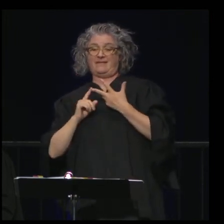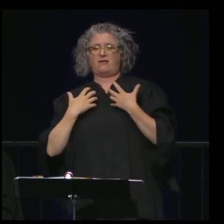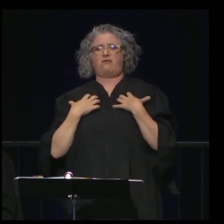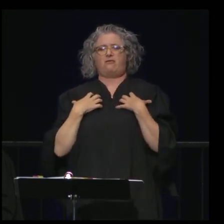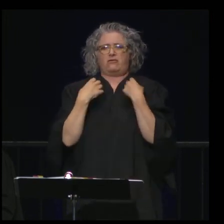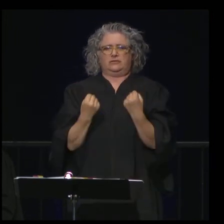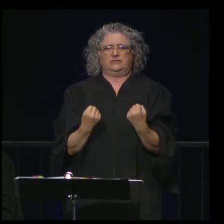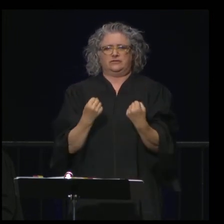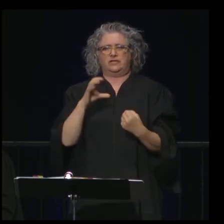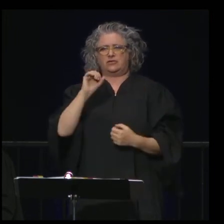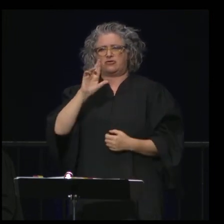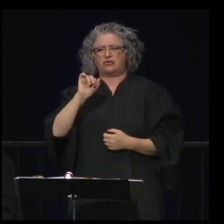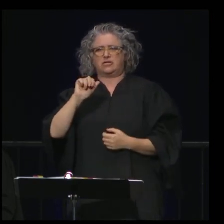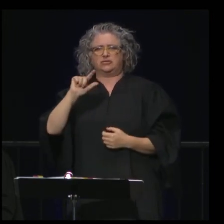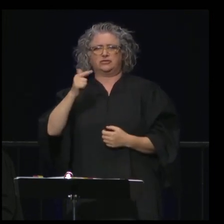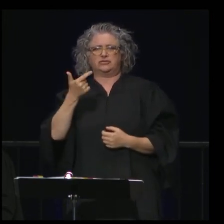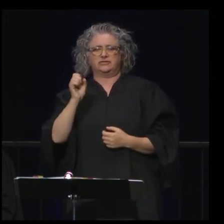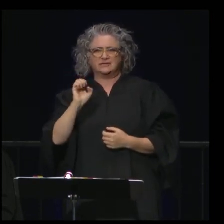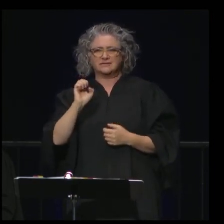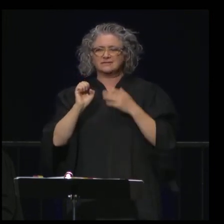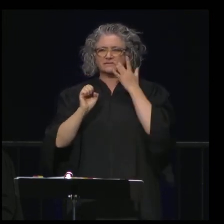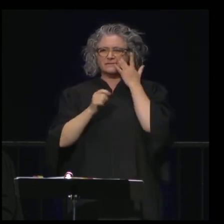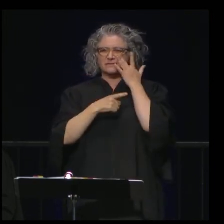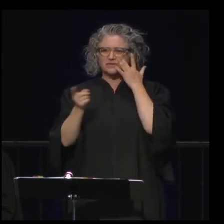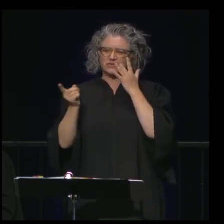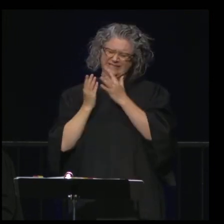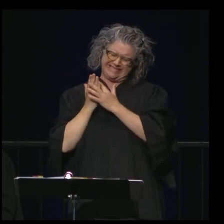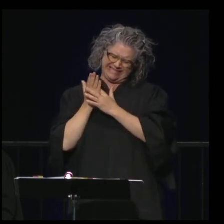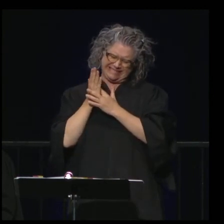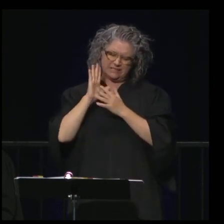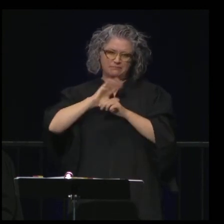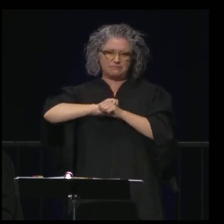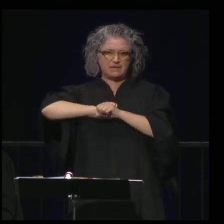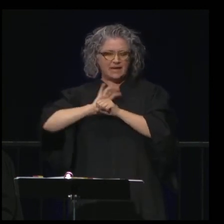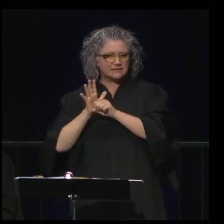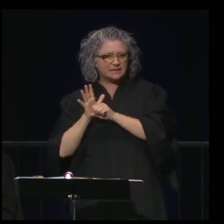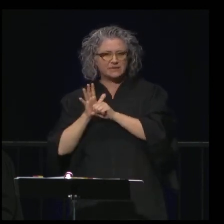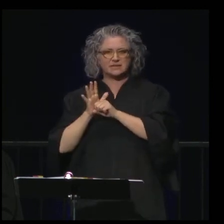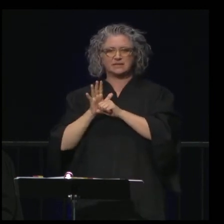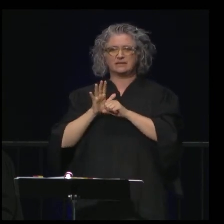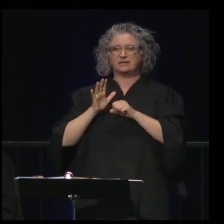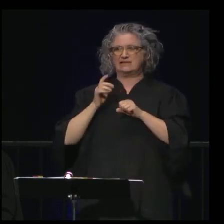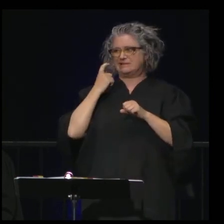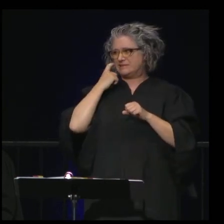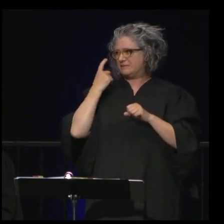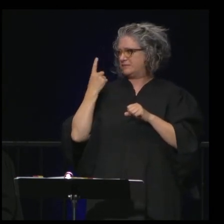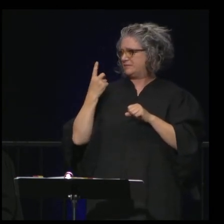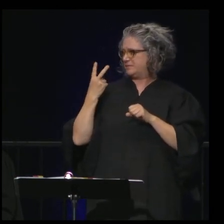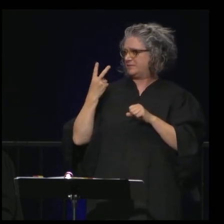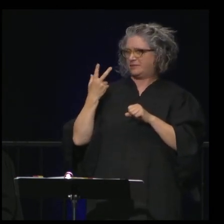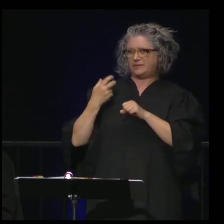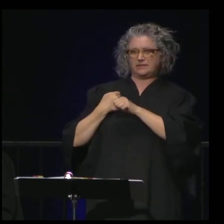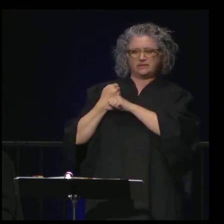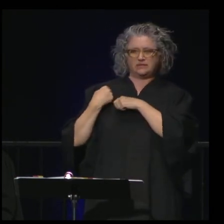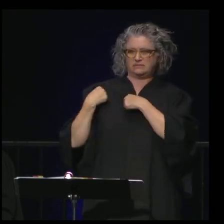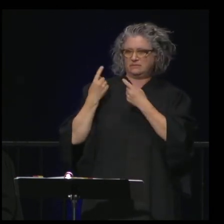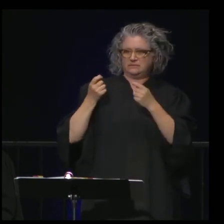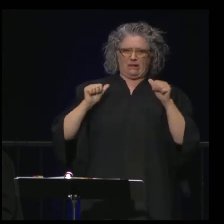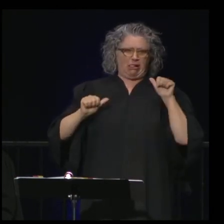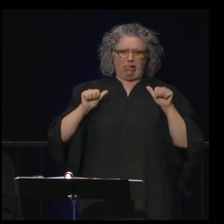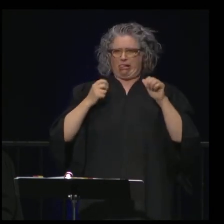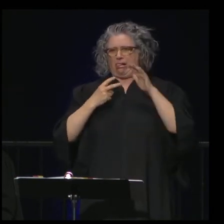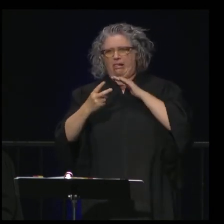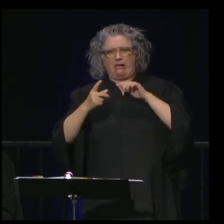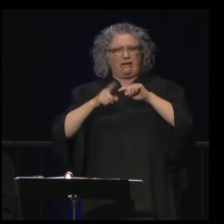through the pandemic. You battled through all the uncertainty of these recent years. You have had to learn to